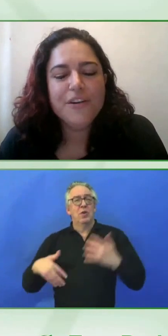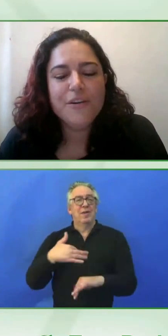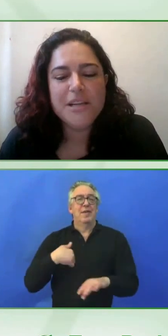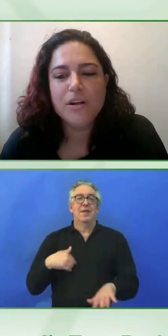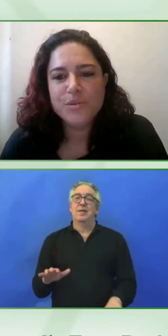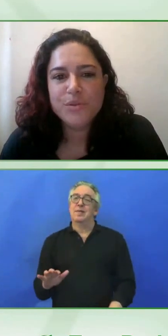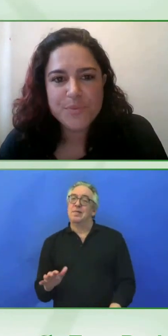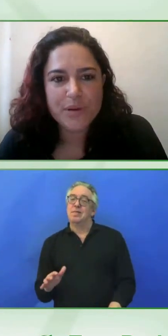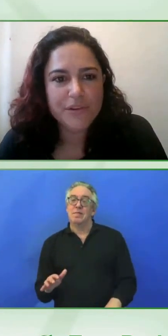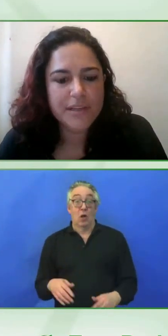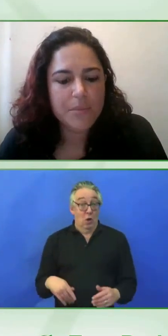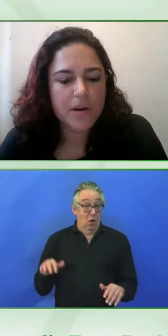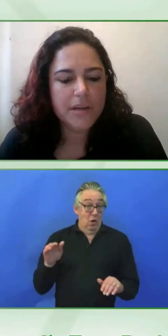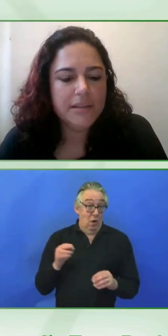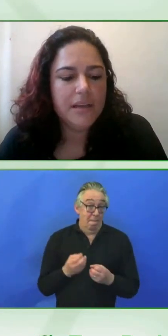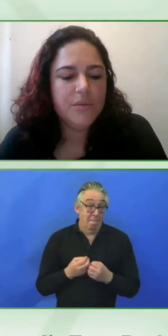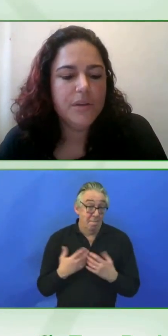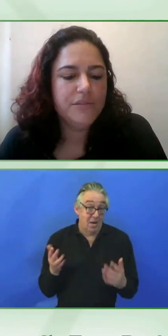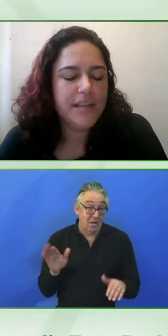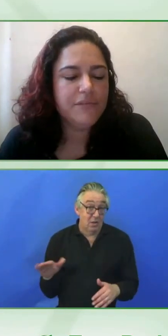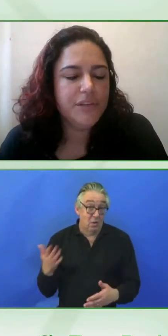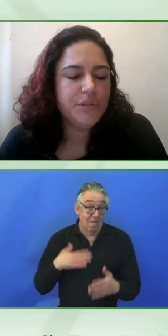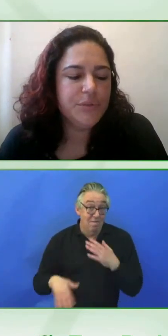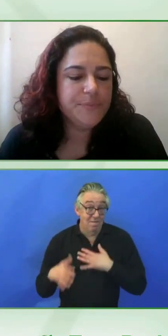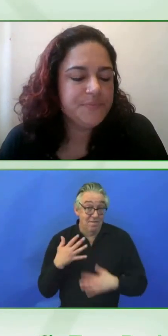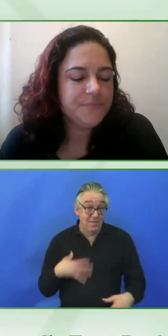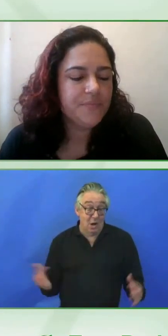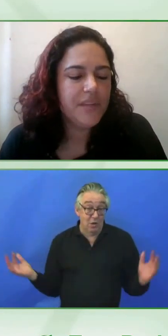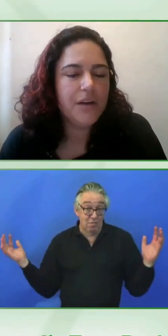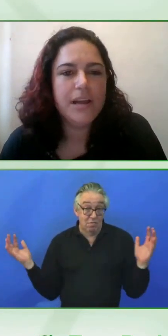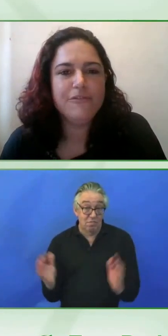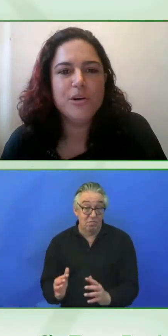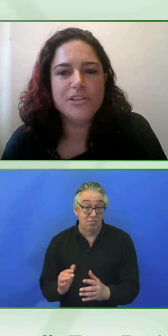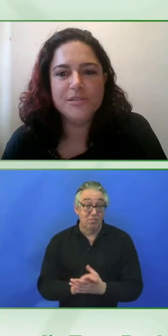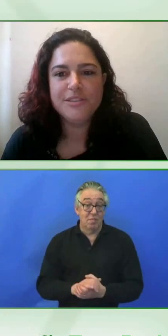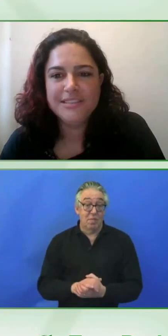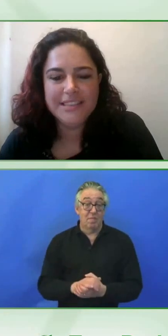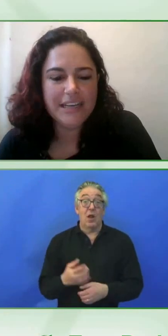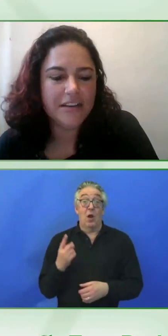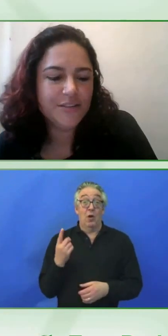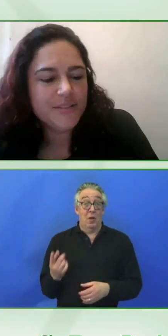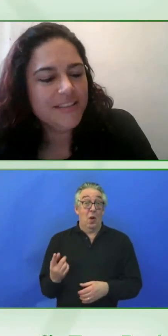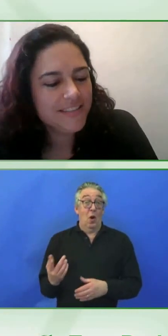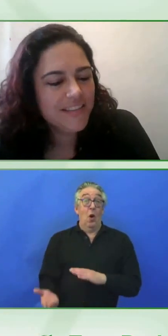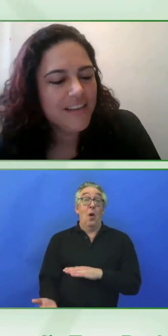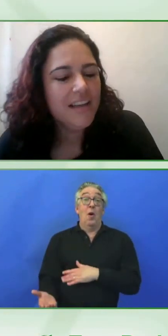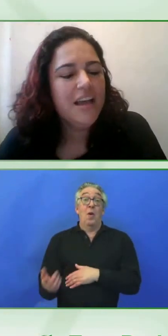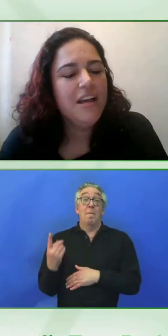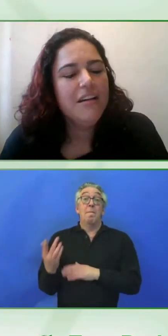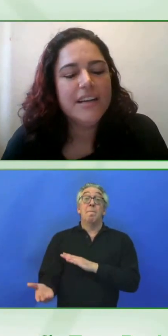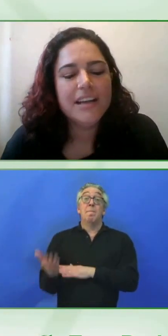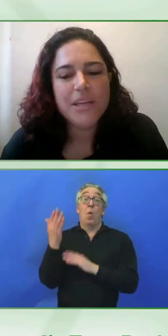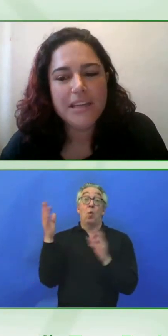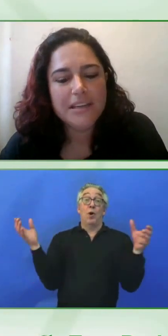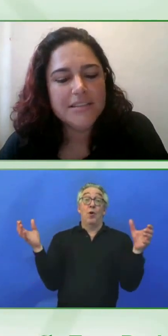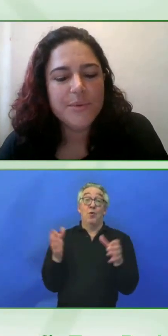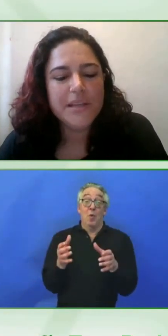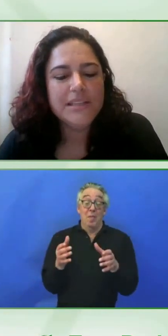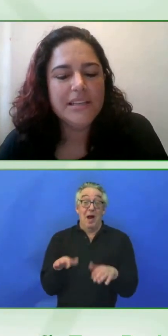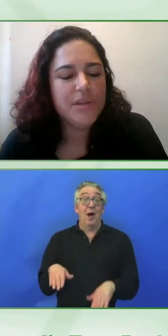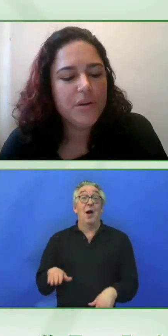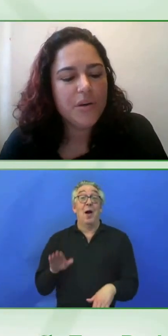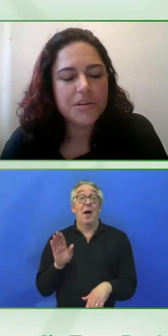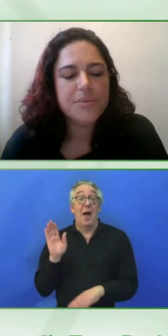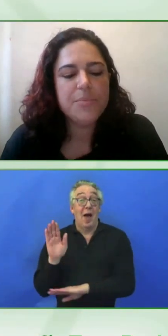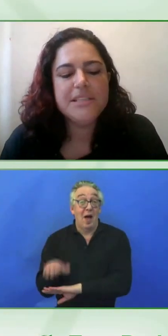formation of 2 groups, one for the morning and one for the afternoon. Now we have more children than adults. For the coming years, we intend